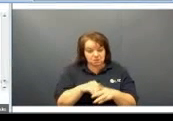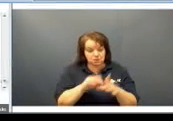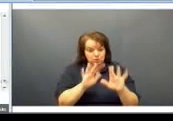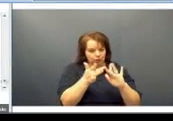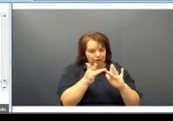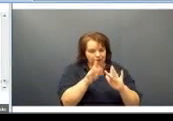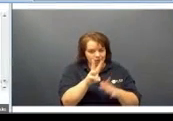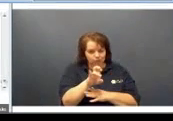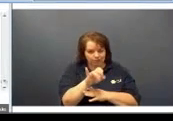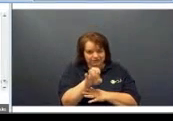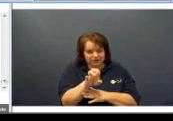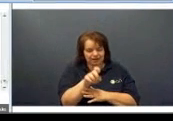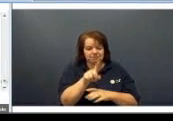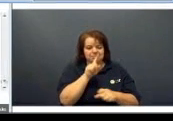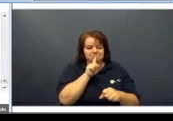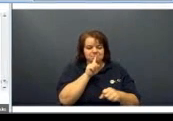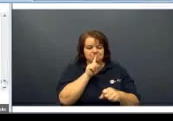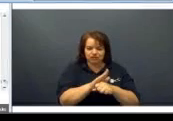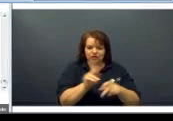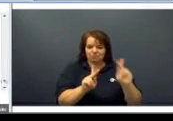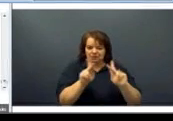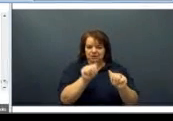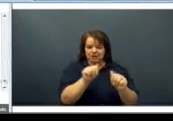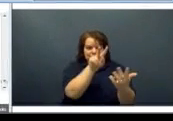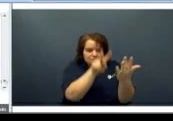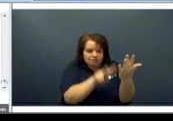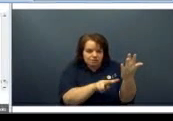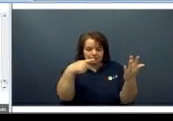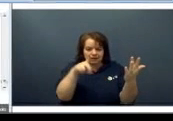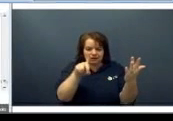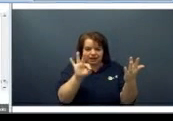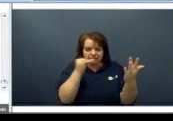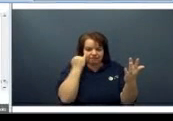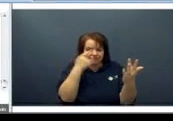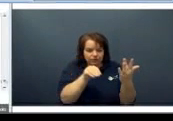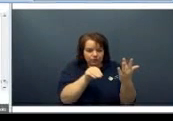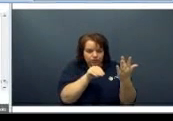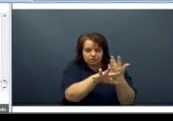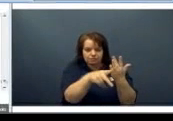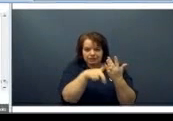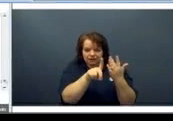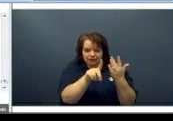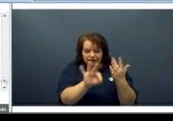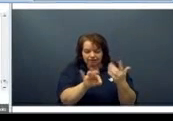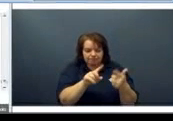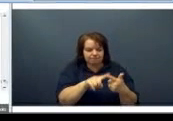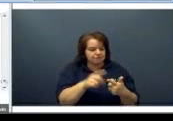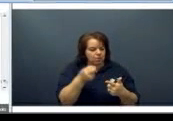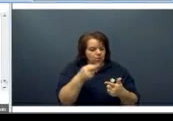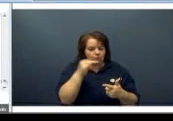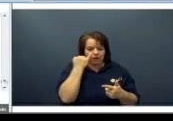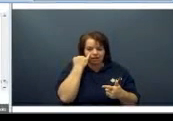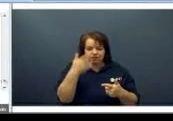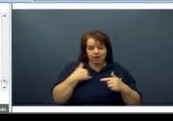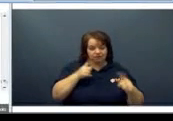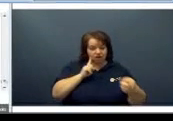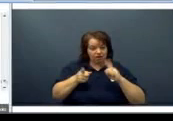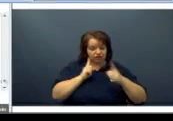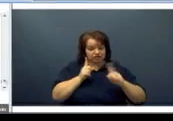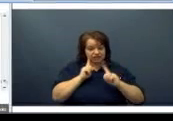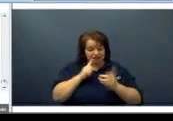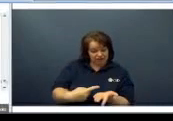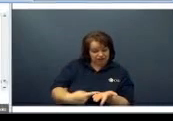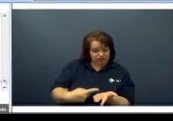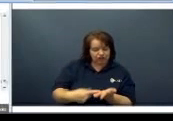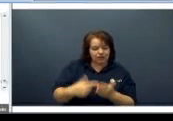But that includes our websites, that we make sure that people can read your PDFs that you're sending, or